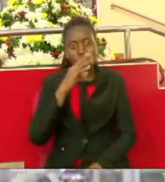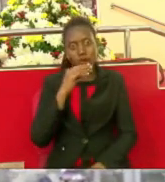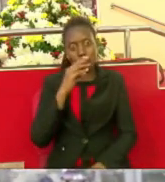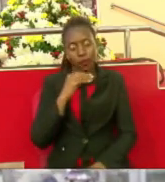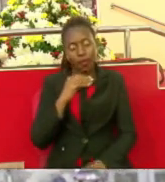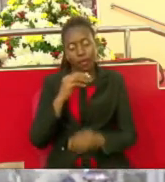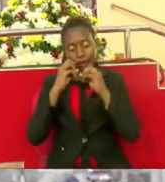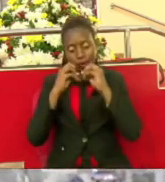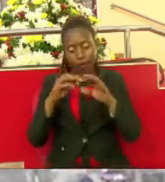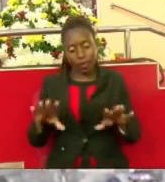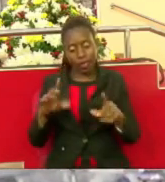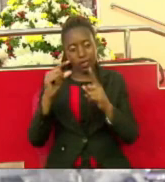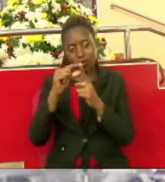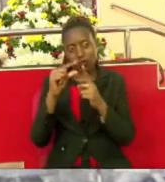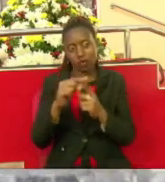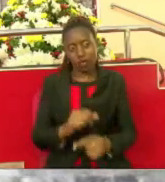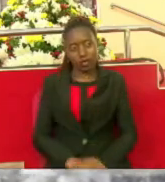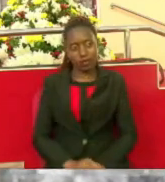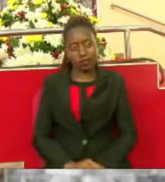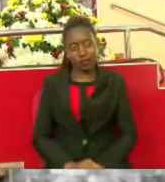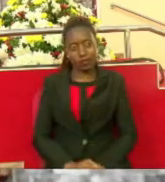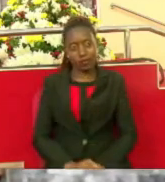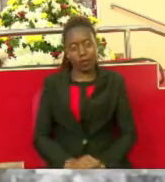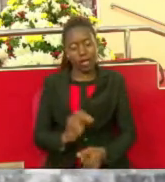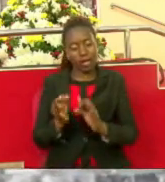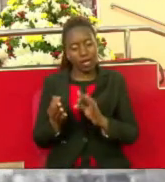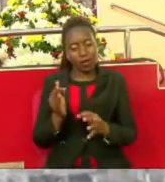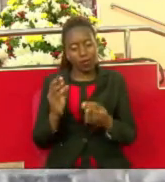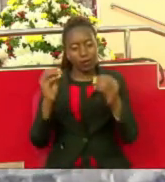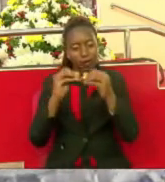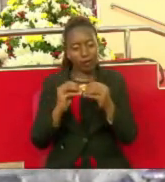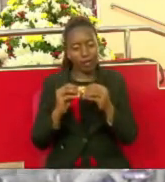That even if they meet a teacher like one I used to have,